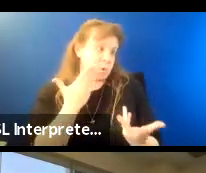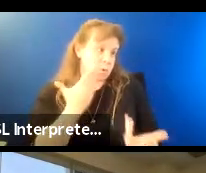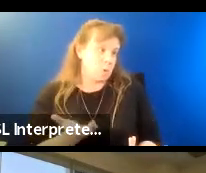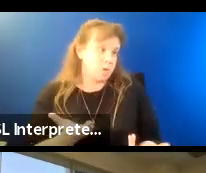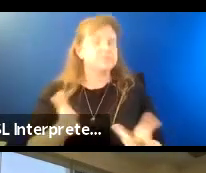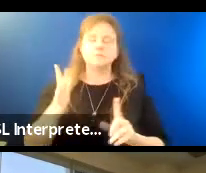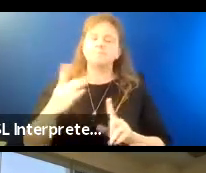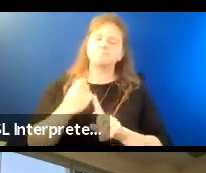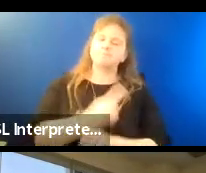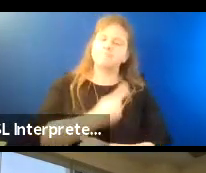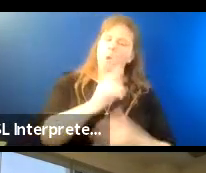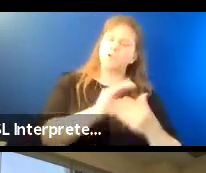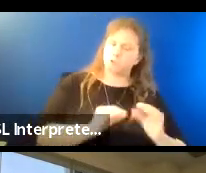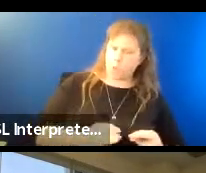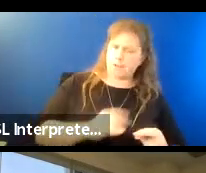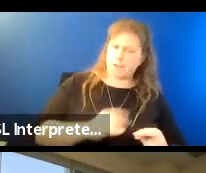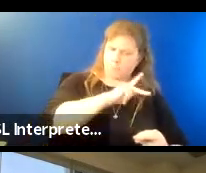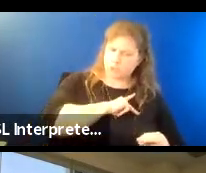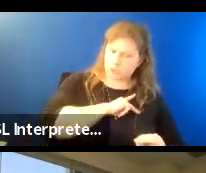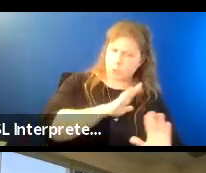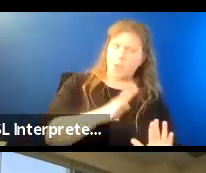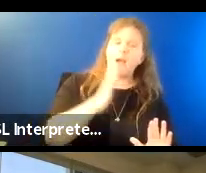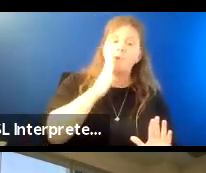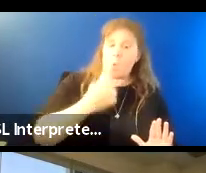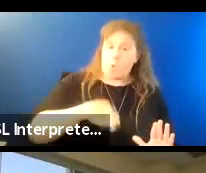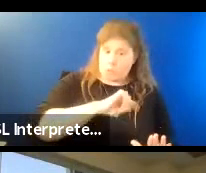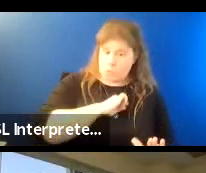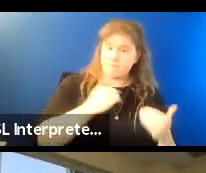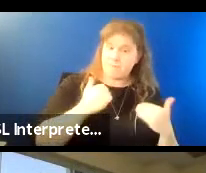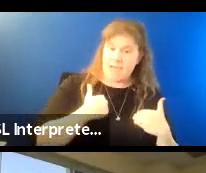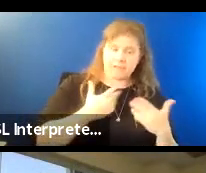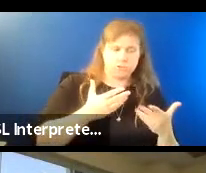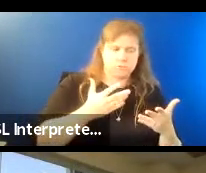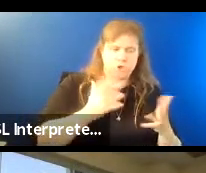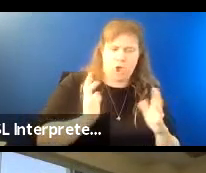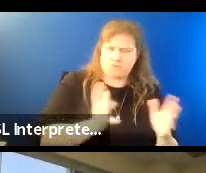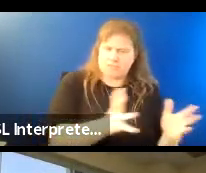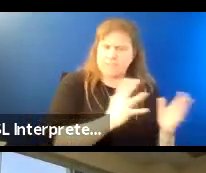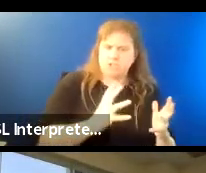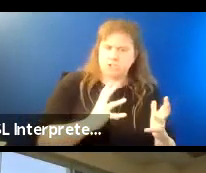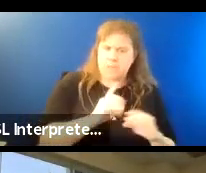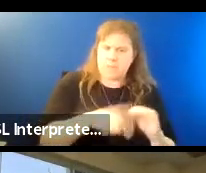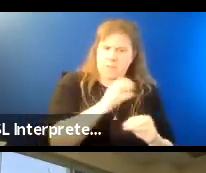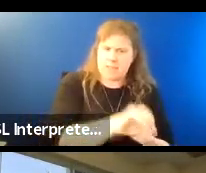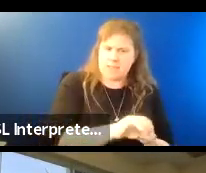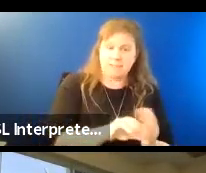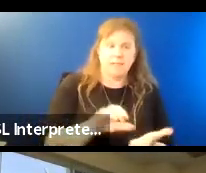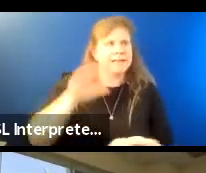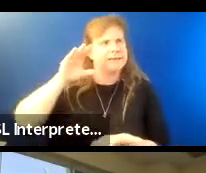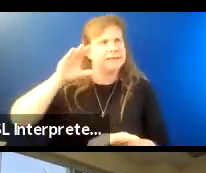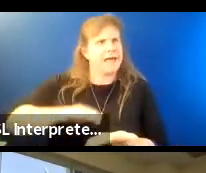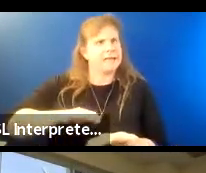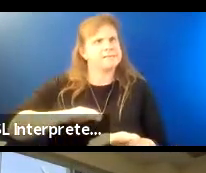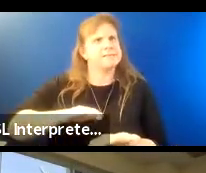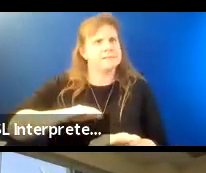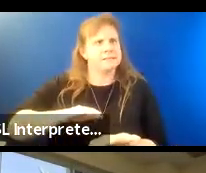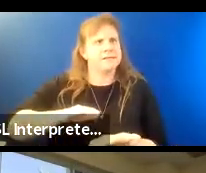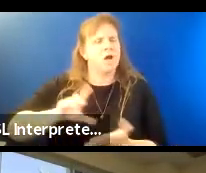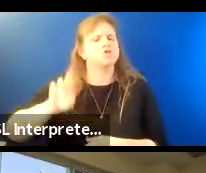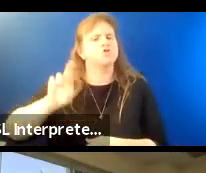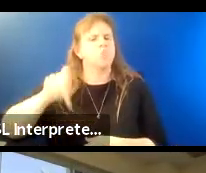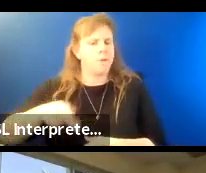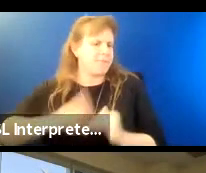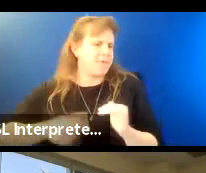when we've been just having conversations about it, there was less of a drop than we anticipated. So it certainly may be